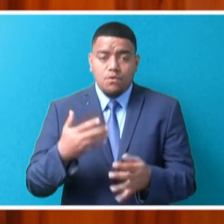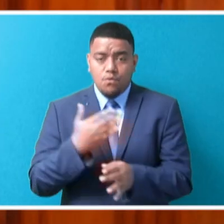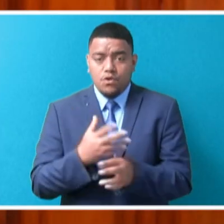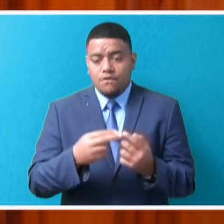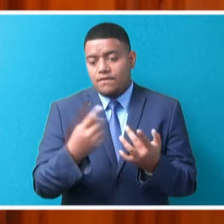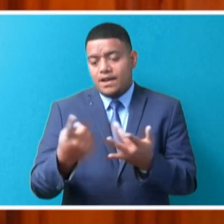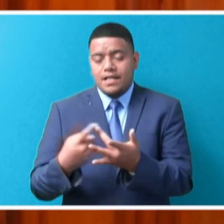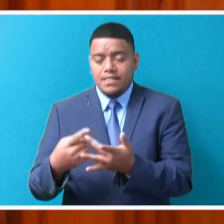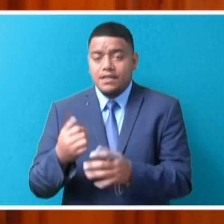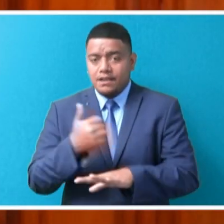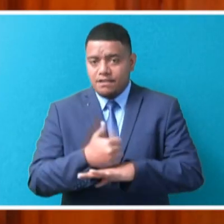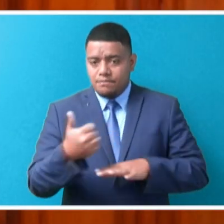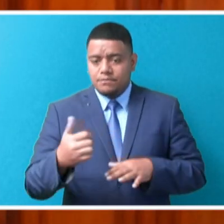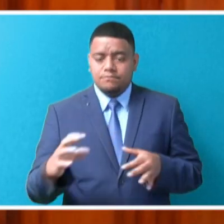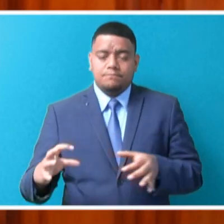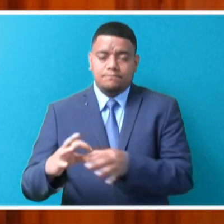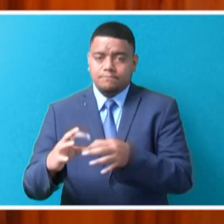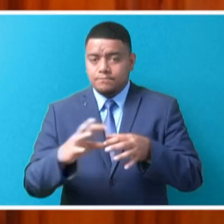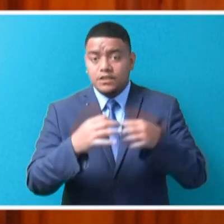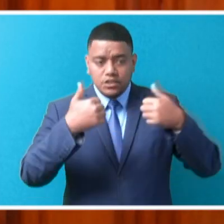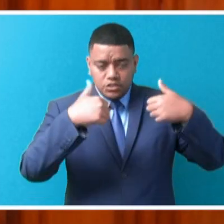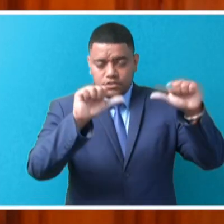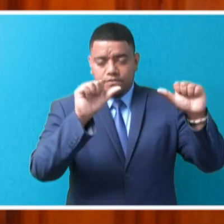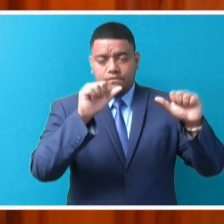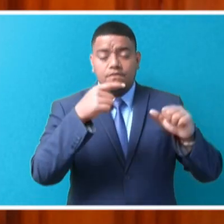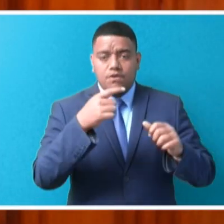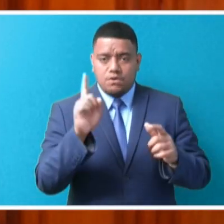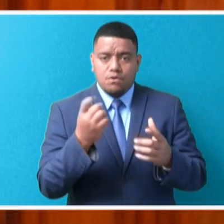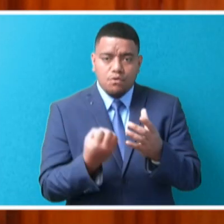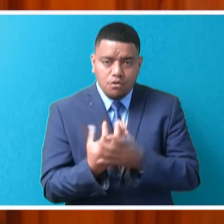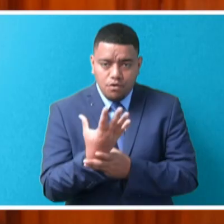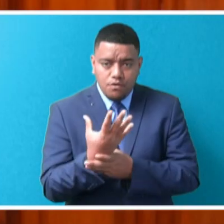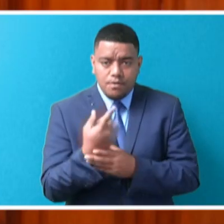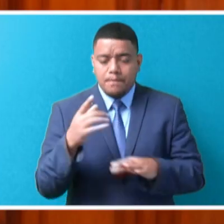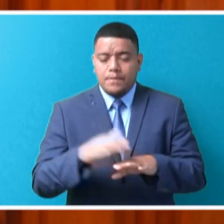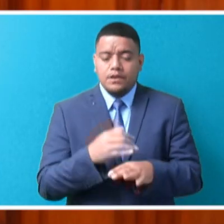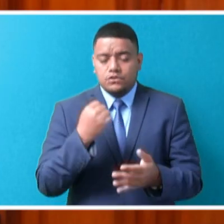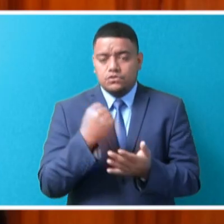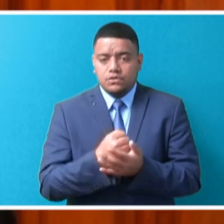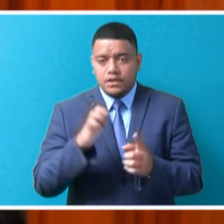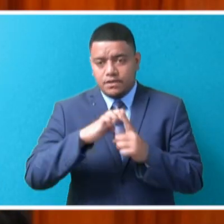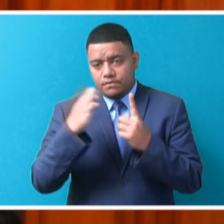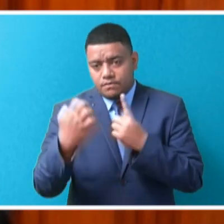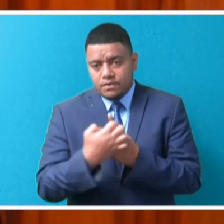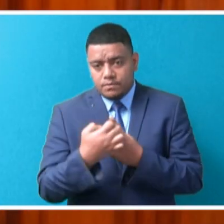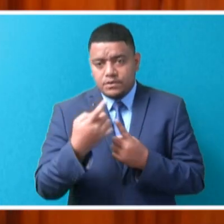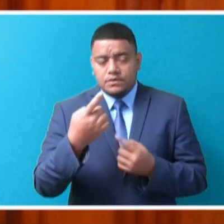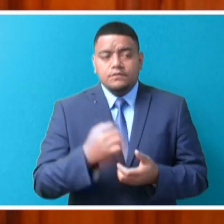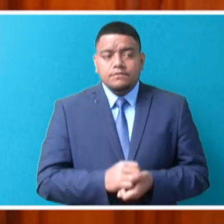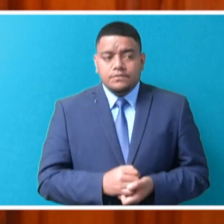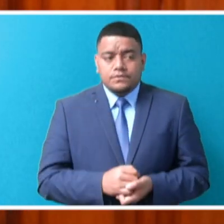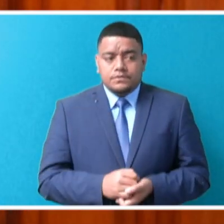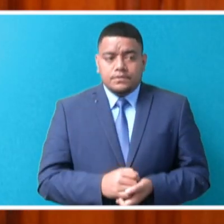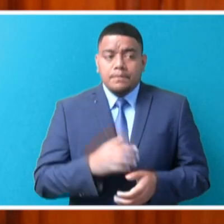government agencies on achieving sustainable economic growth, ensuring environmental sustainability,